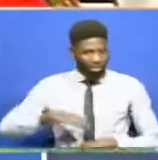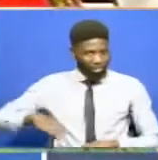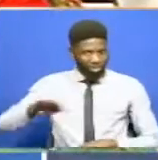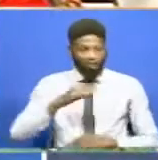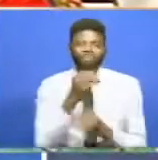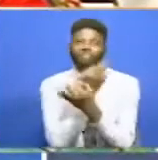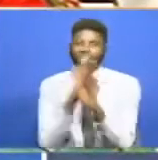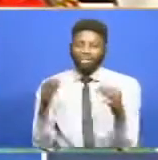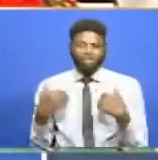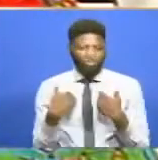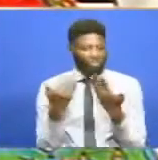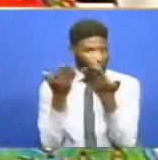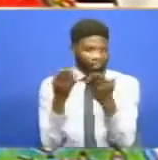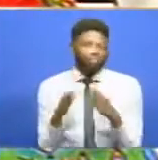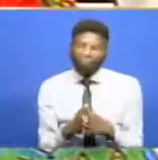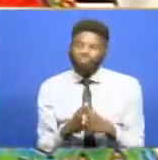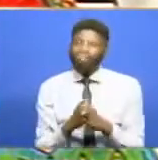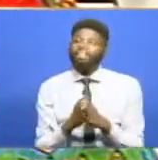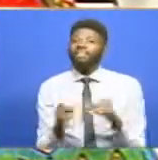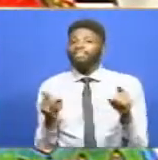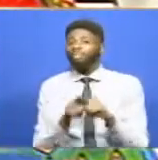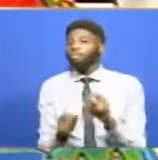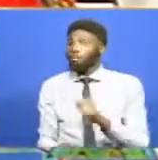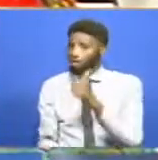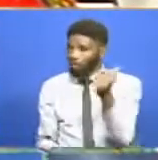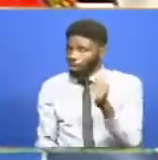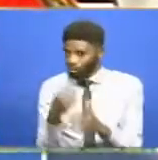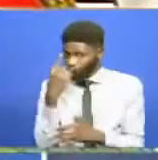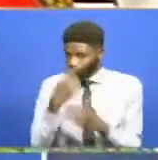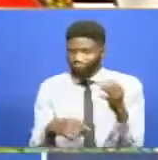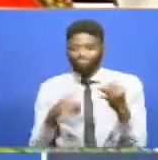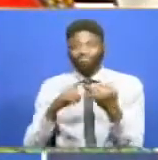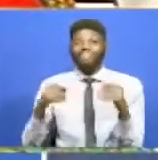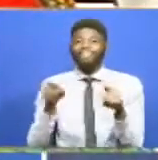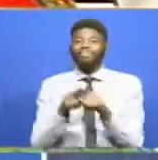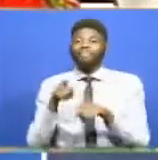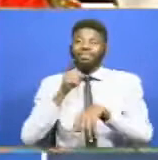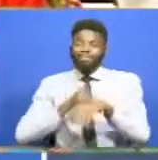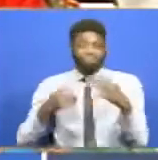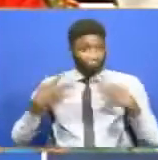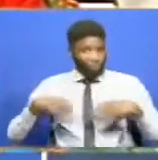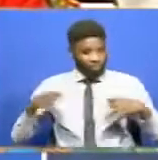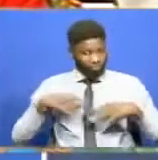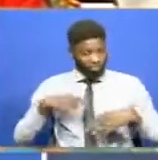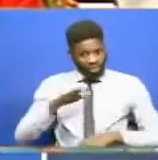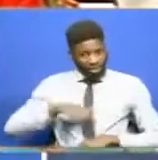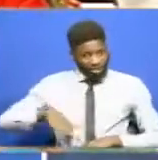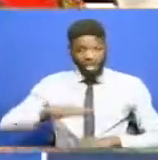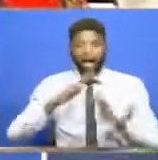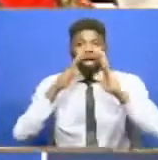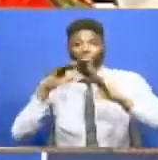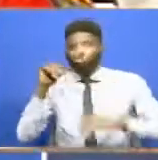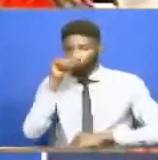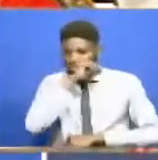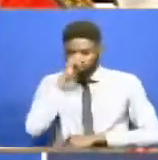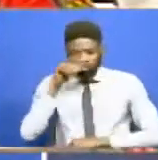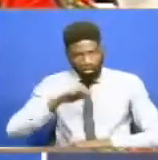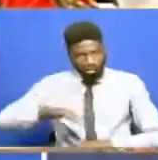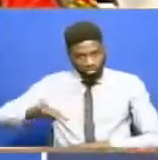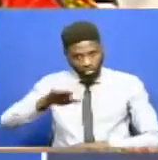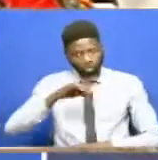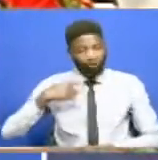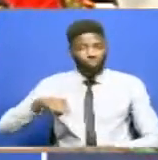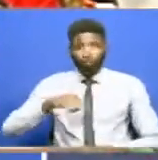charge. And then the other thing is that even as residents of the informal settlements, we adhere